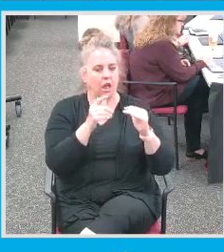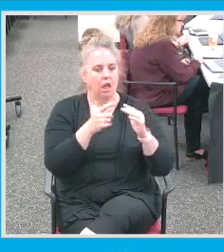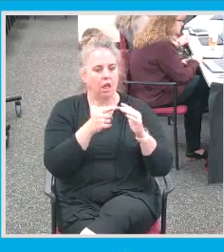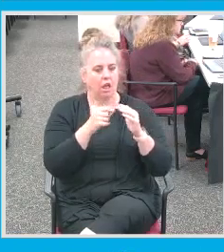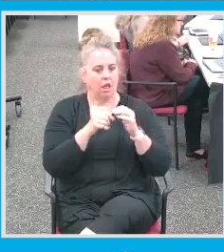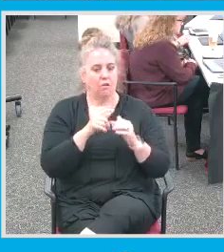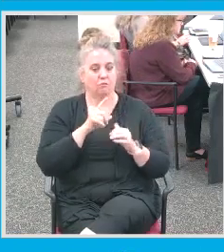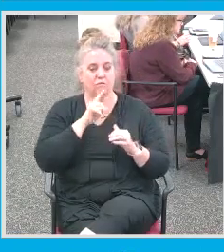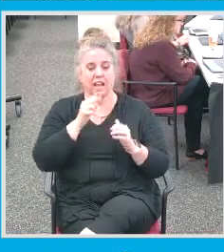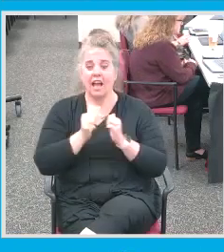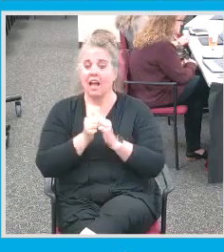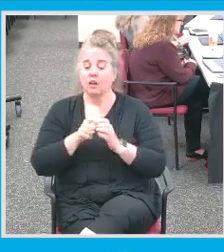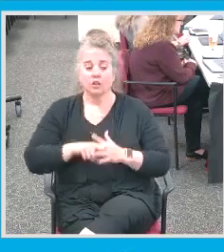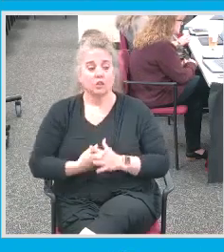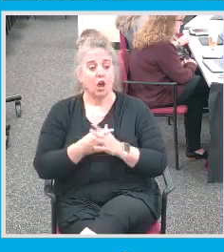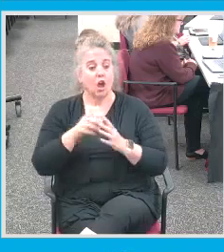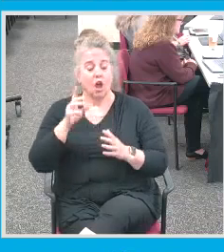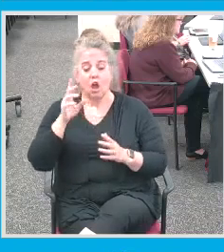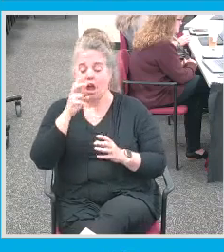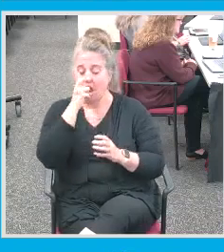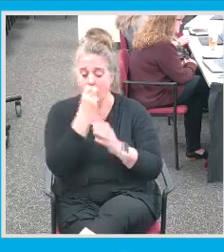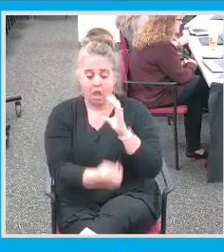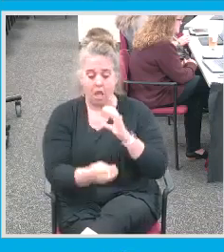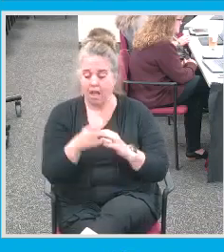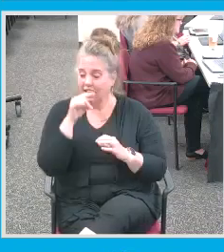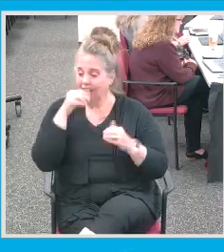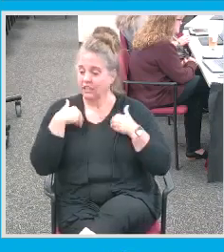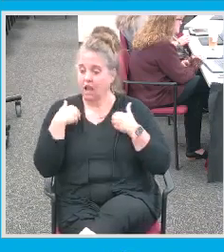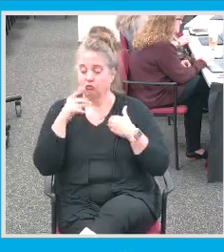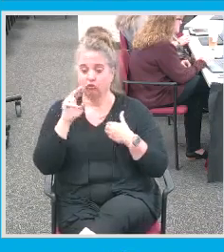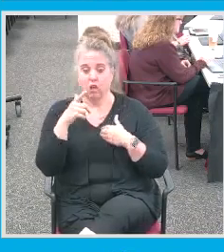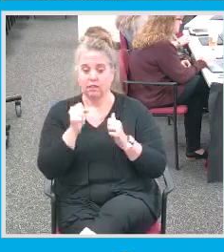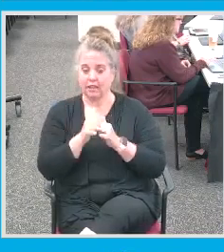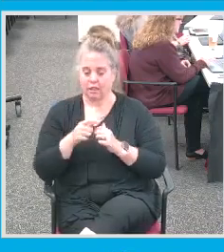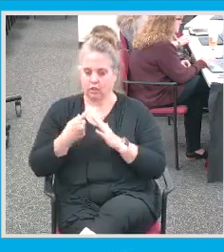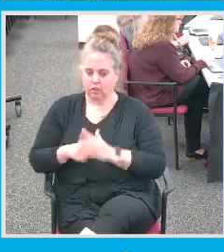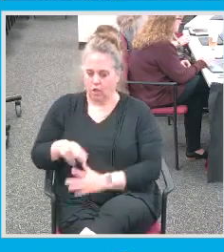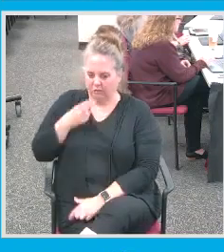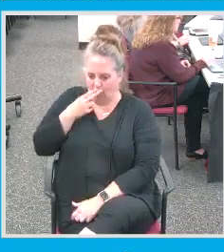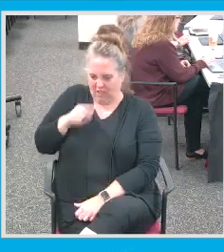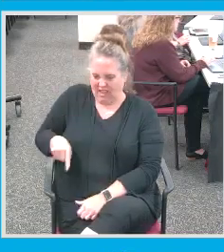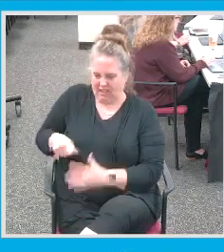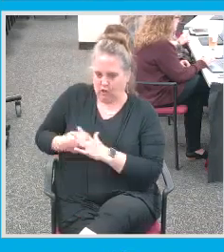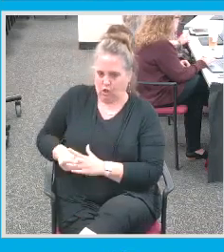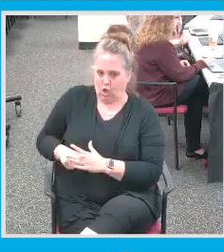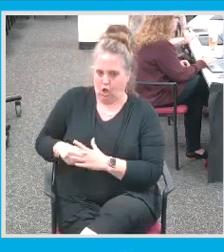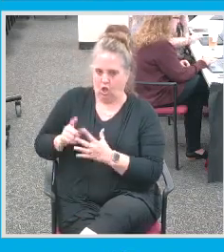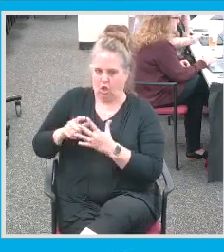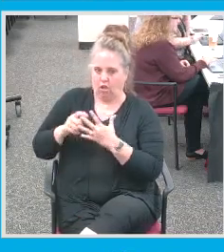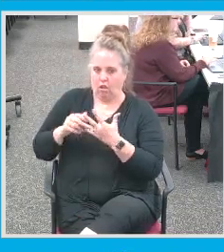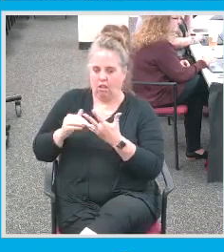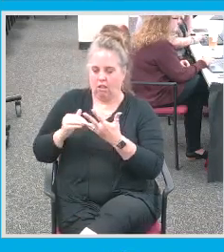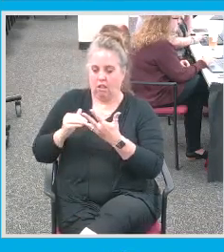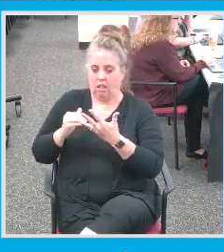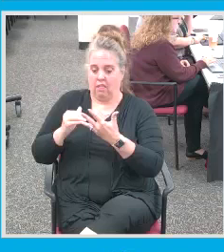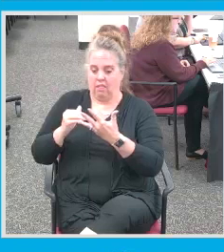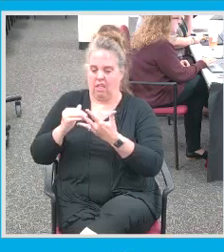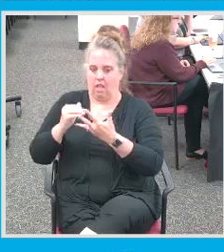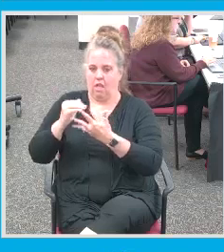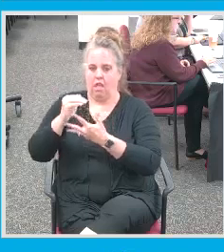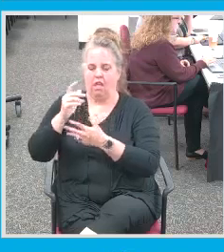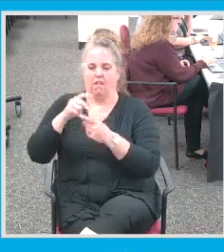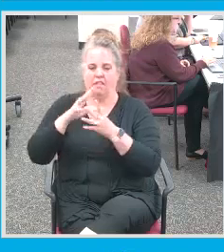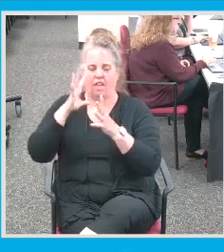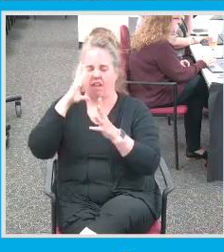smoking to begin with. Now, does that mean that somebody smokes is going to end up doing heroin? I'm not saying that. I'm just saying if you're doing